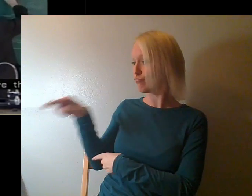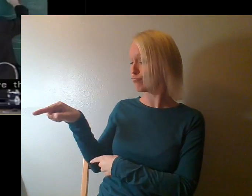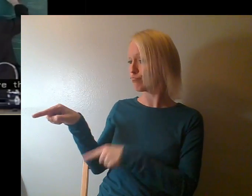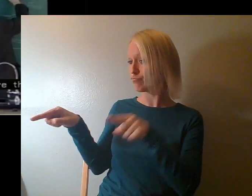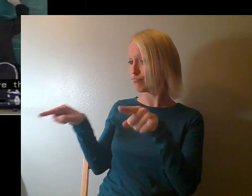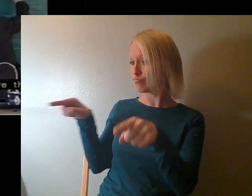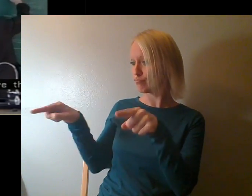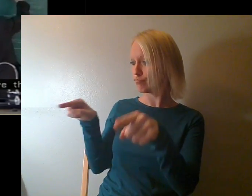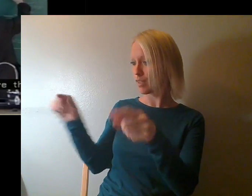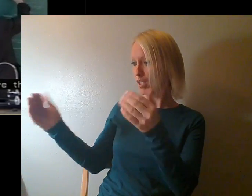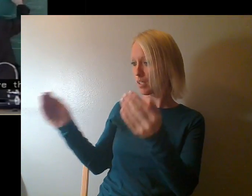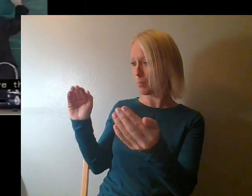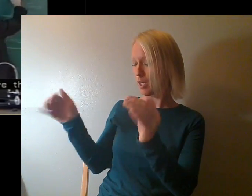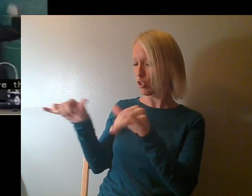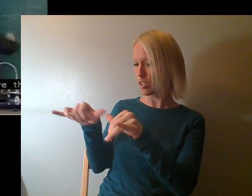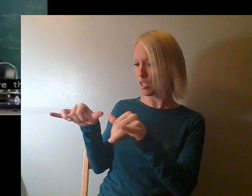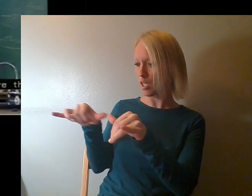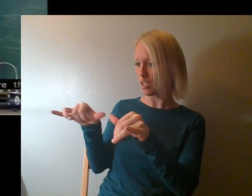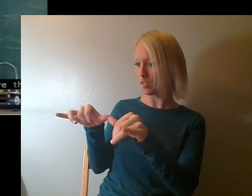cells.